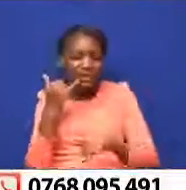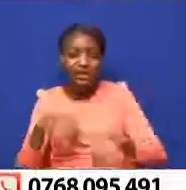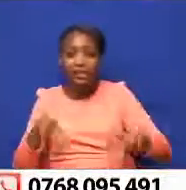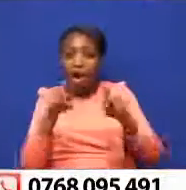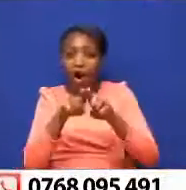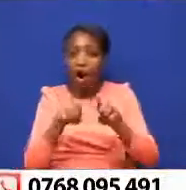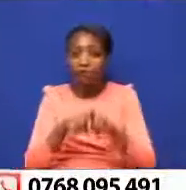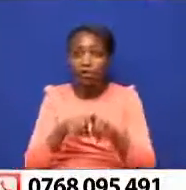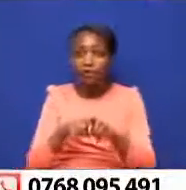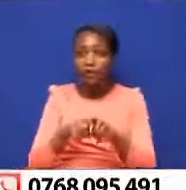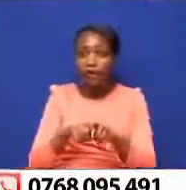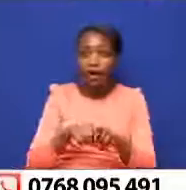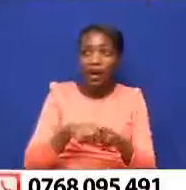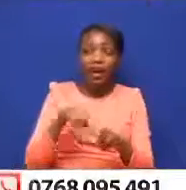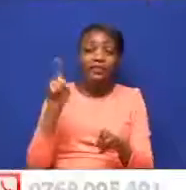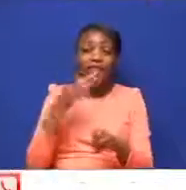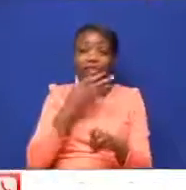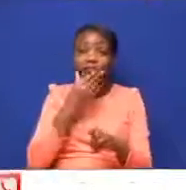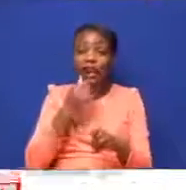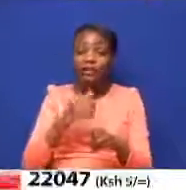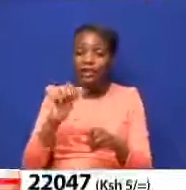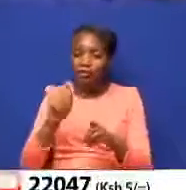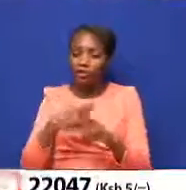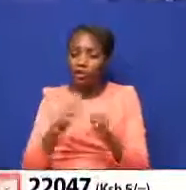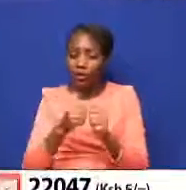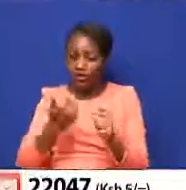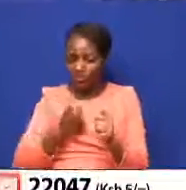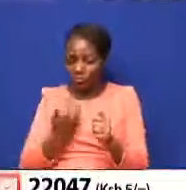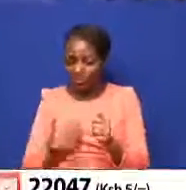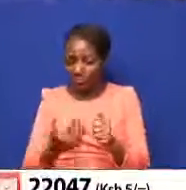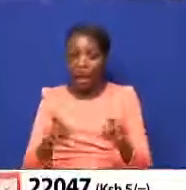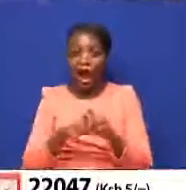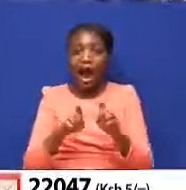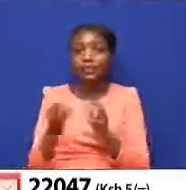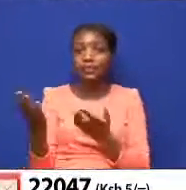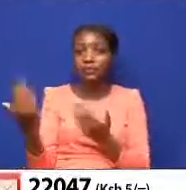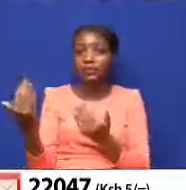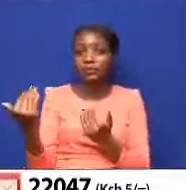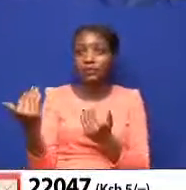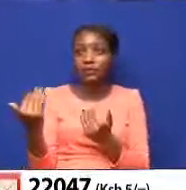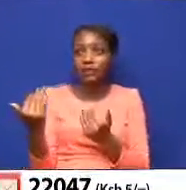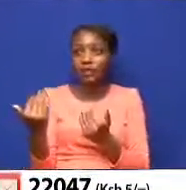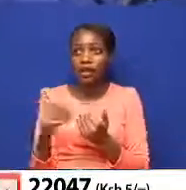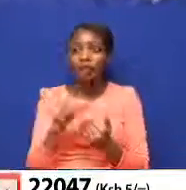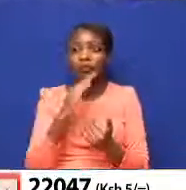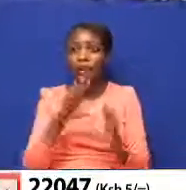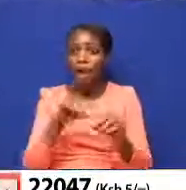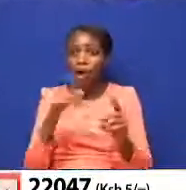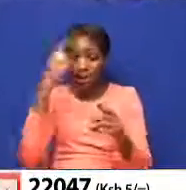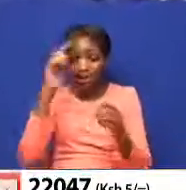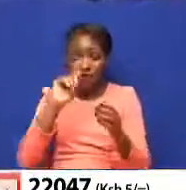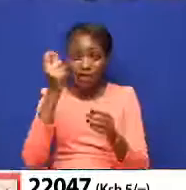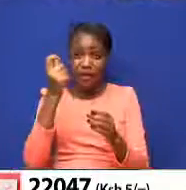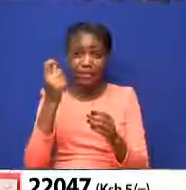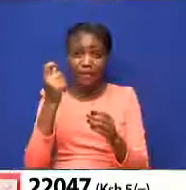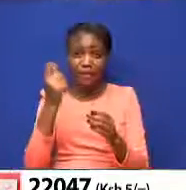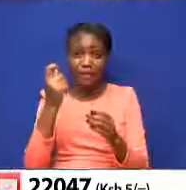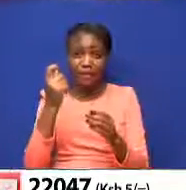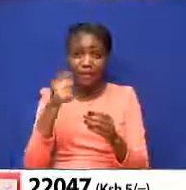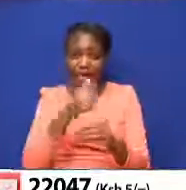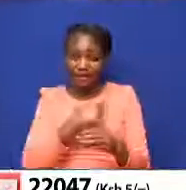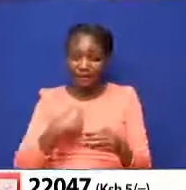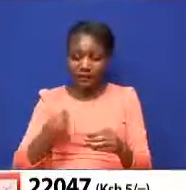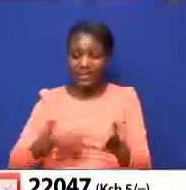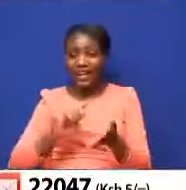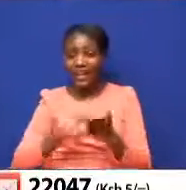Vincent Ochieng trains here with his daughter Stacy. He expected to be competing for Kenya at the Taekwondo World Cup in China